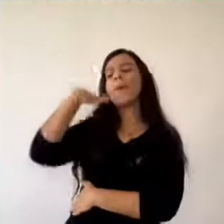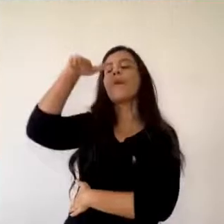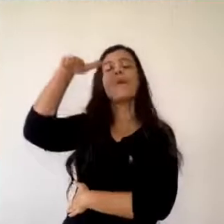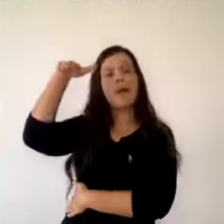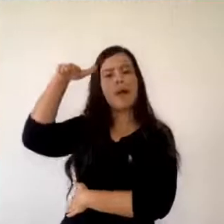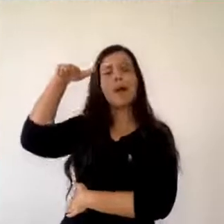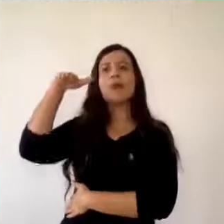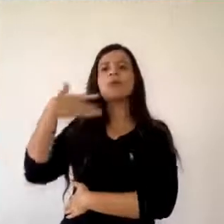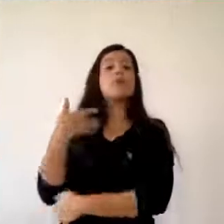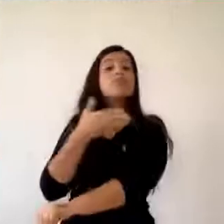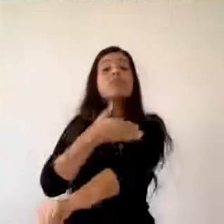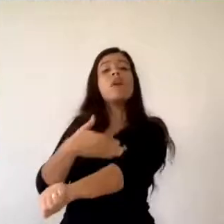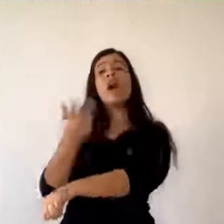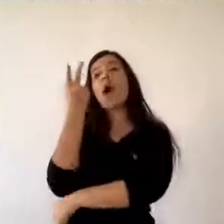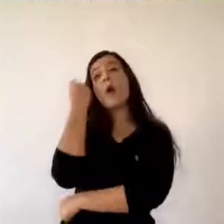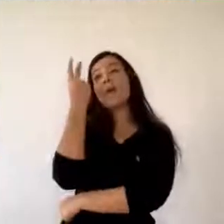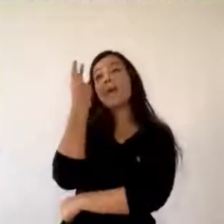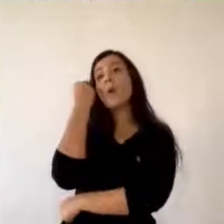this violence.